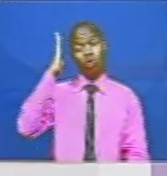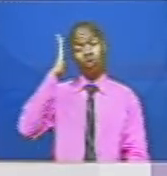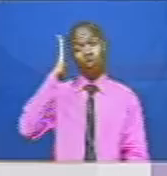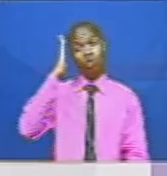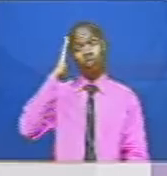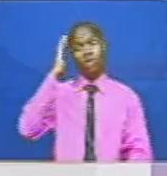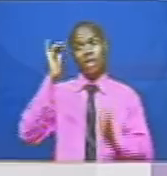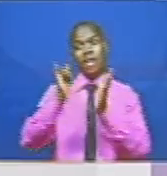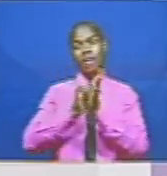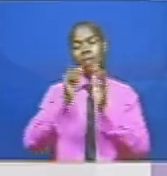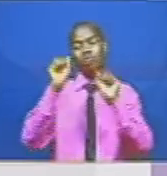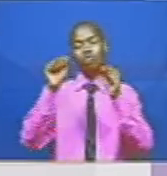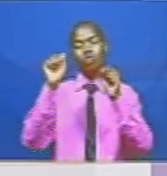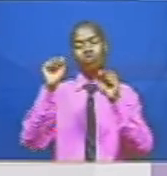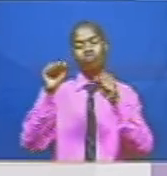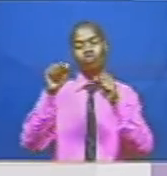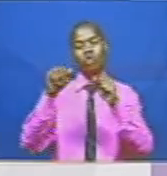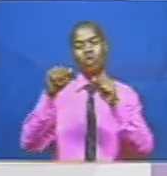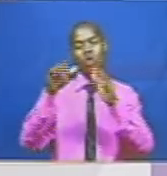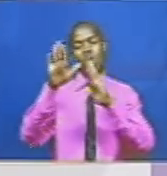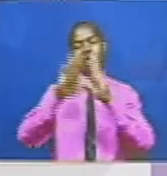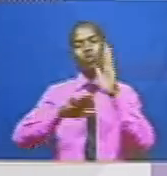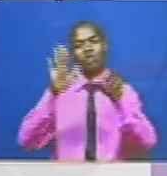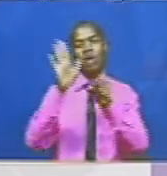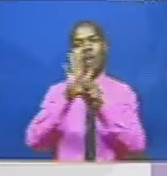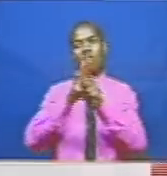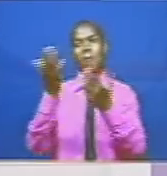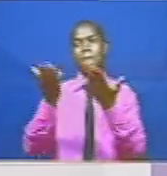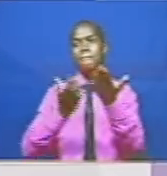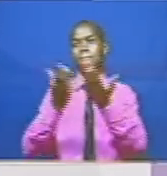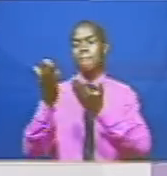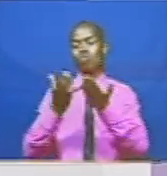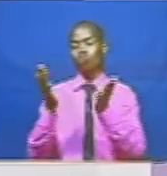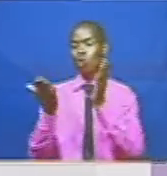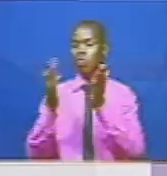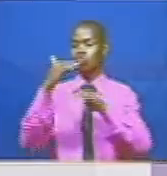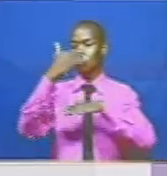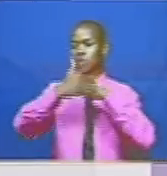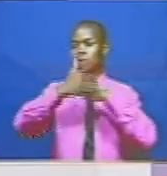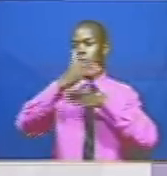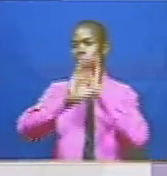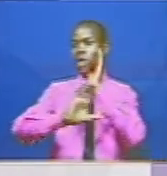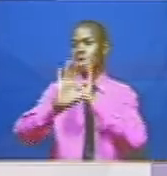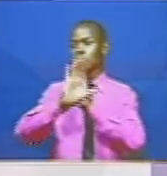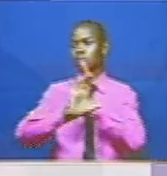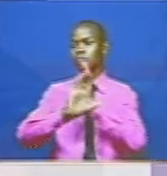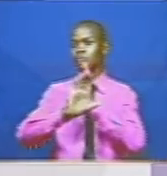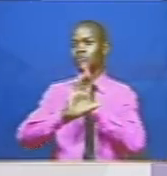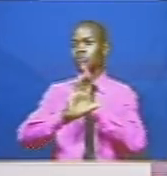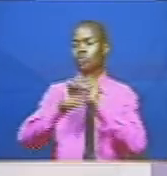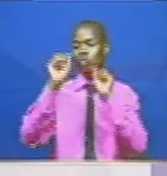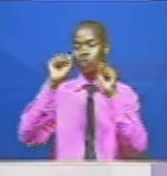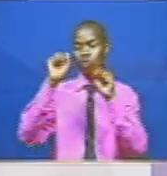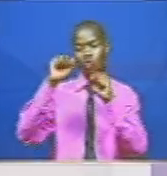at that point, we tend to lose a lot of business compared to our neighboring countries. You see, you realize that like